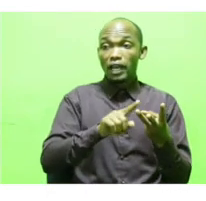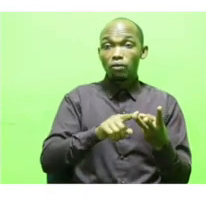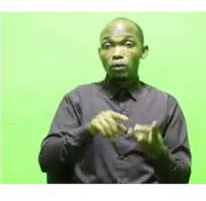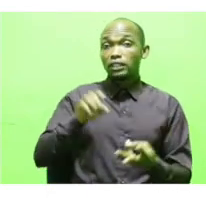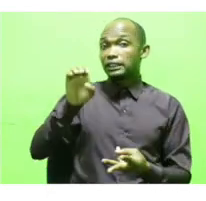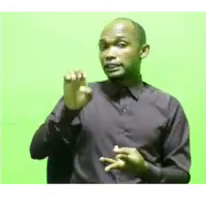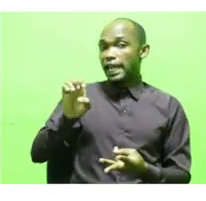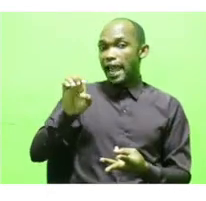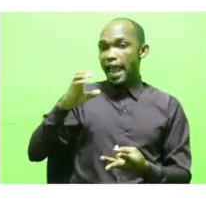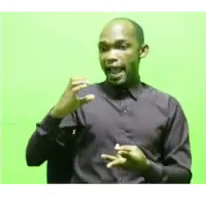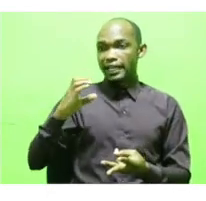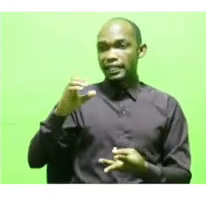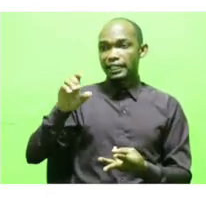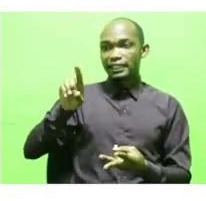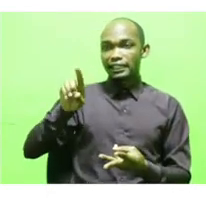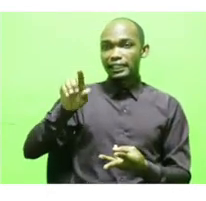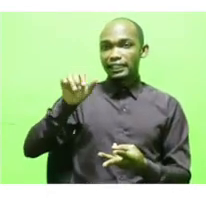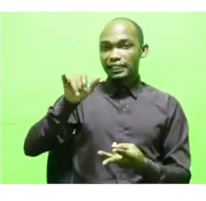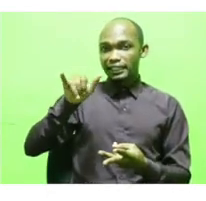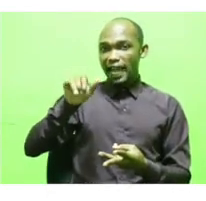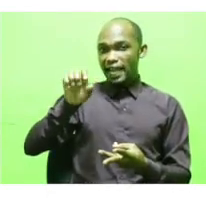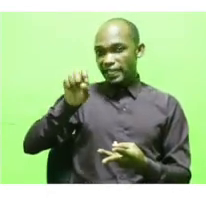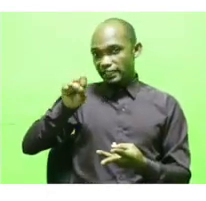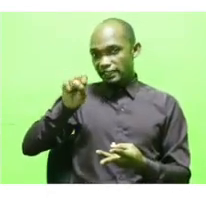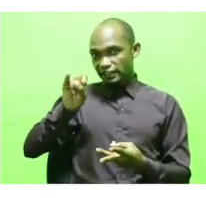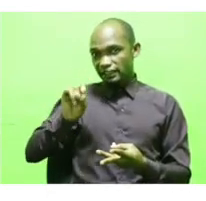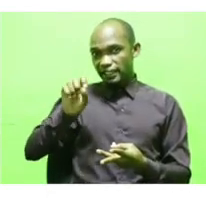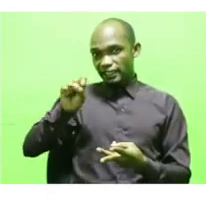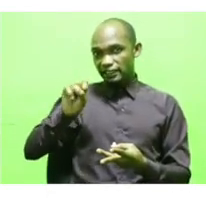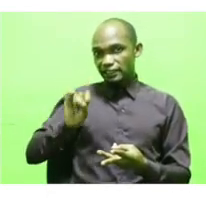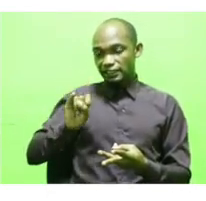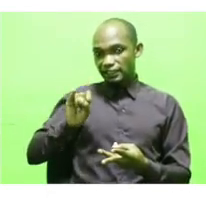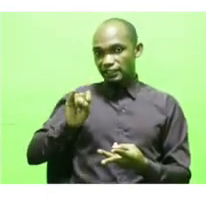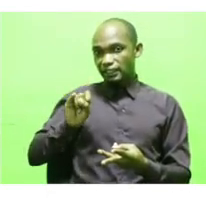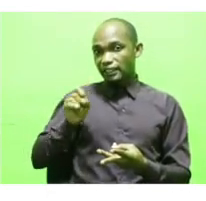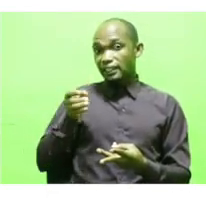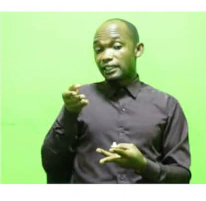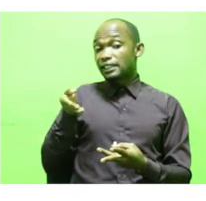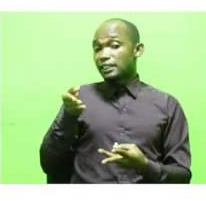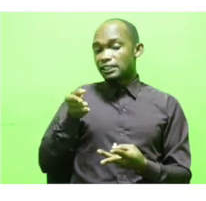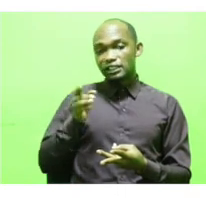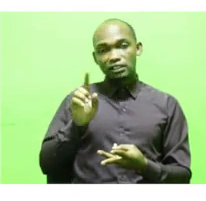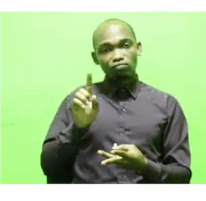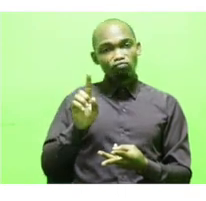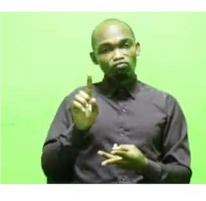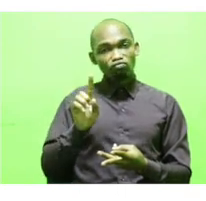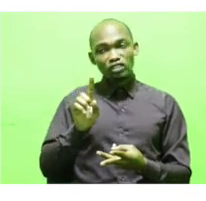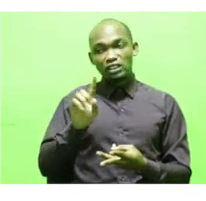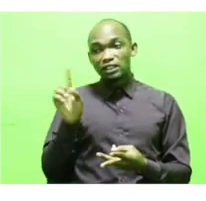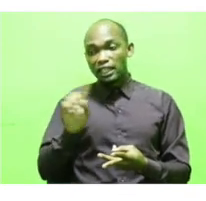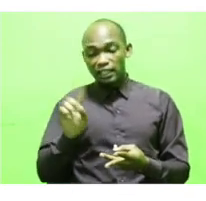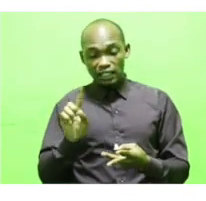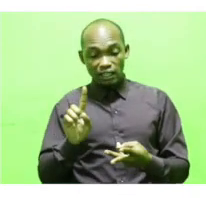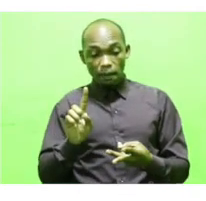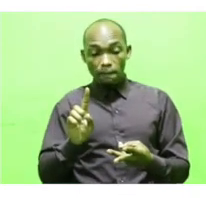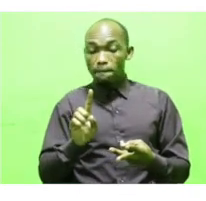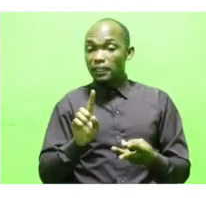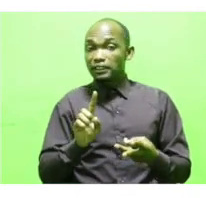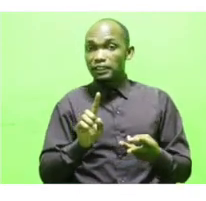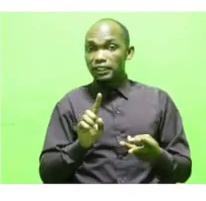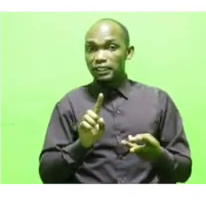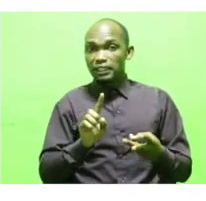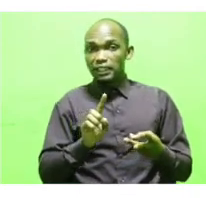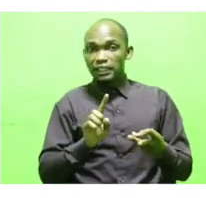Also, ecdysis is a new term here in which most of us see. Ecdysis is nothing but